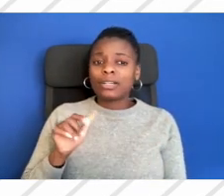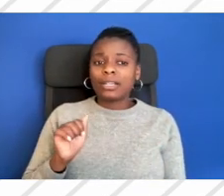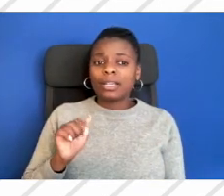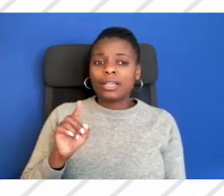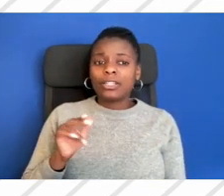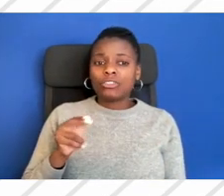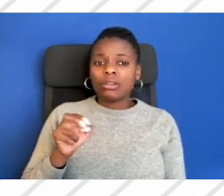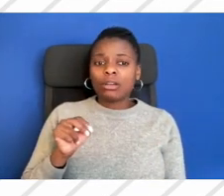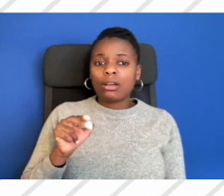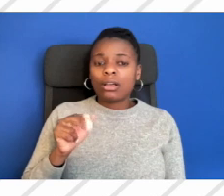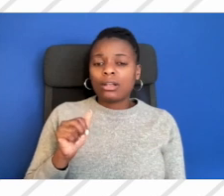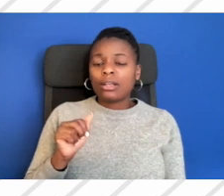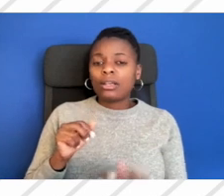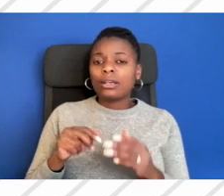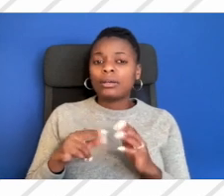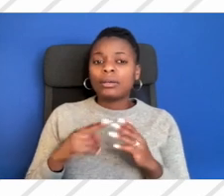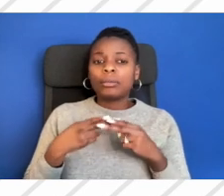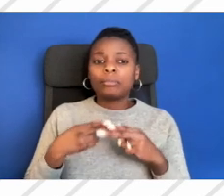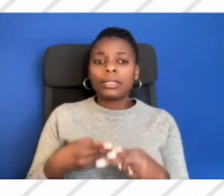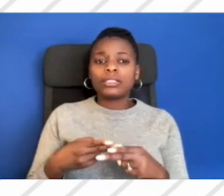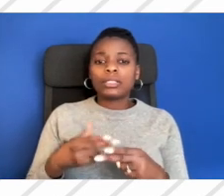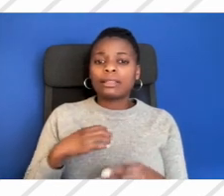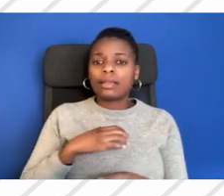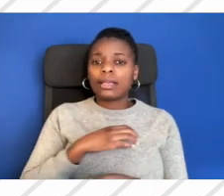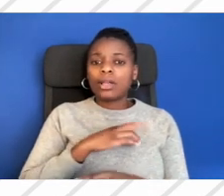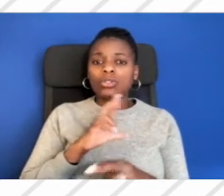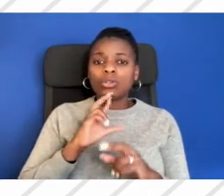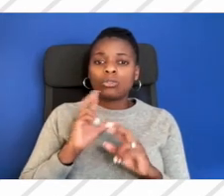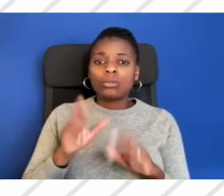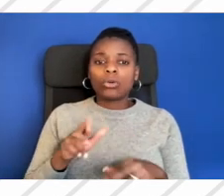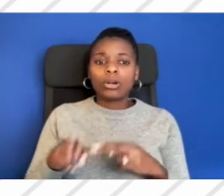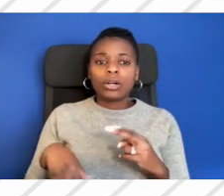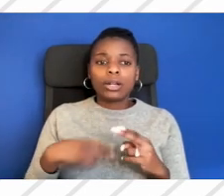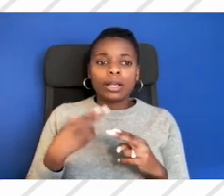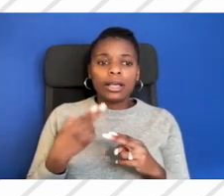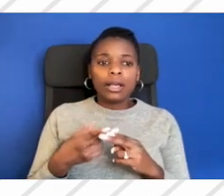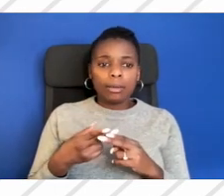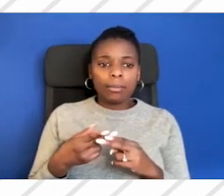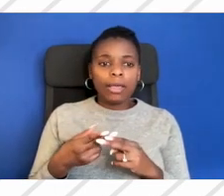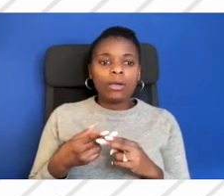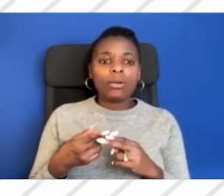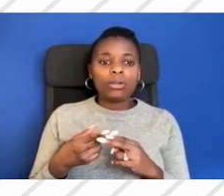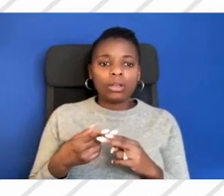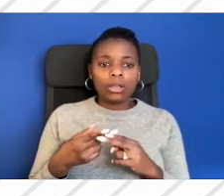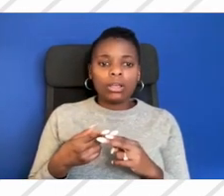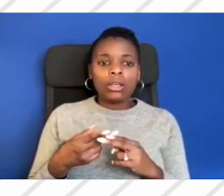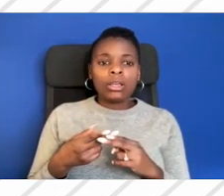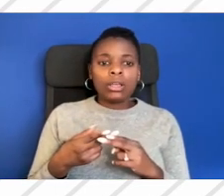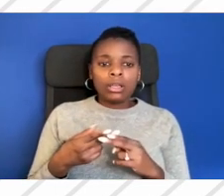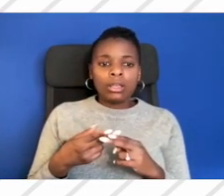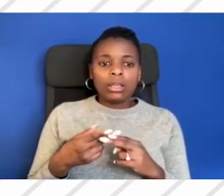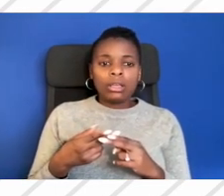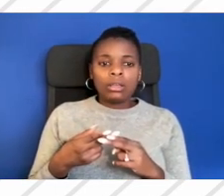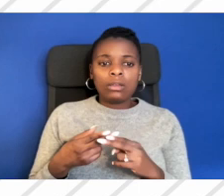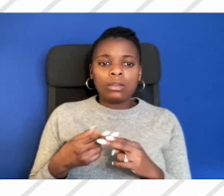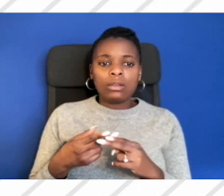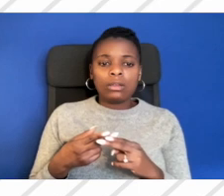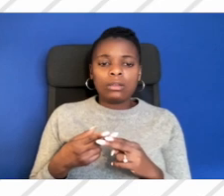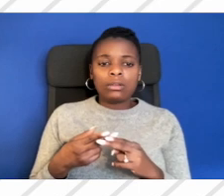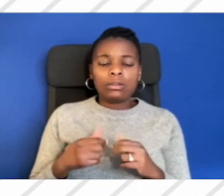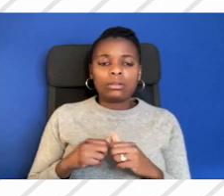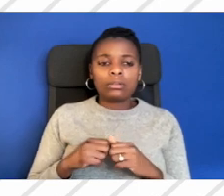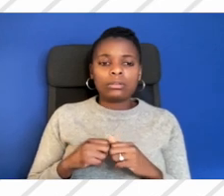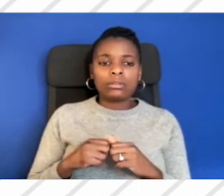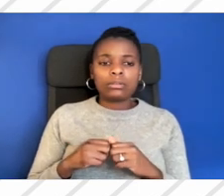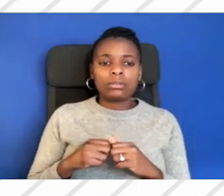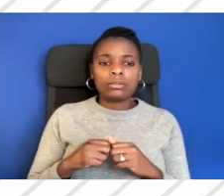council report on the intersection of adolescent development and anti-Black racism. In that report, which is posted on the Whova app,